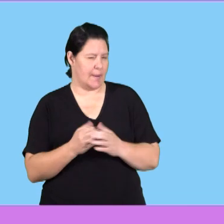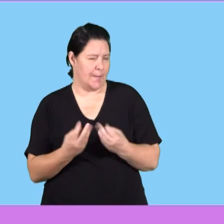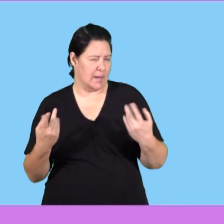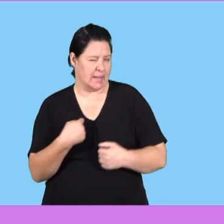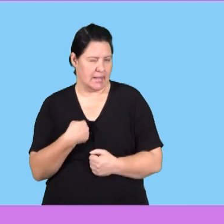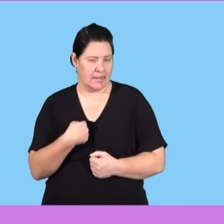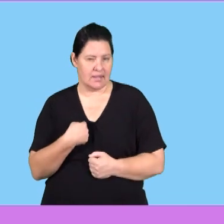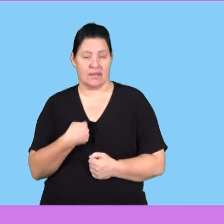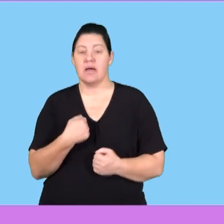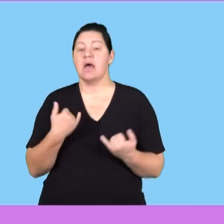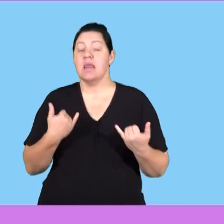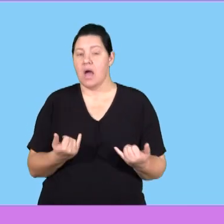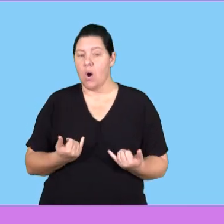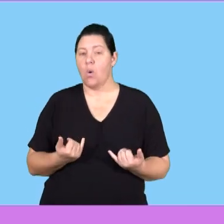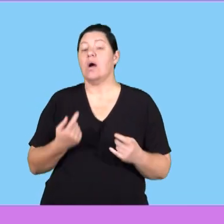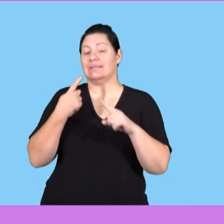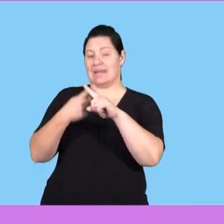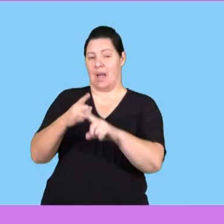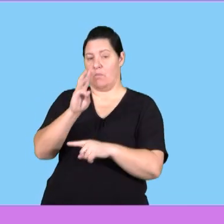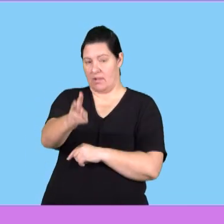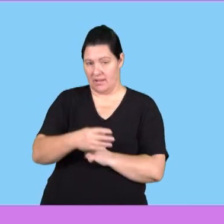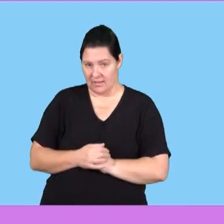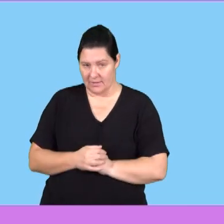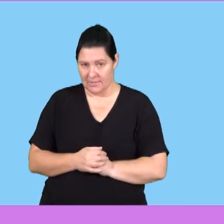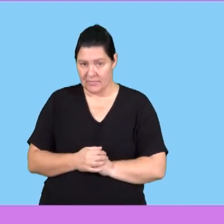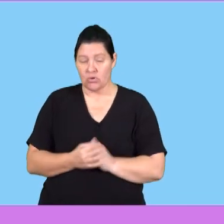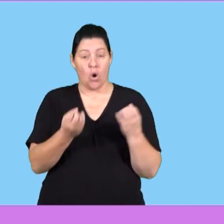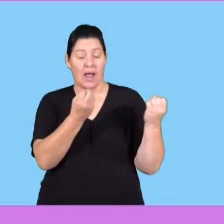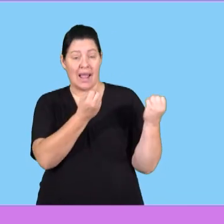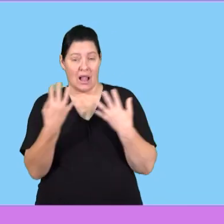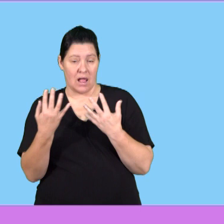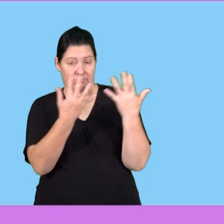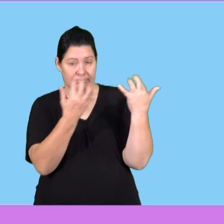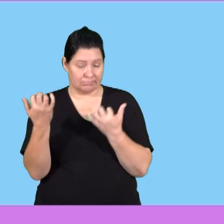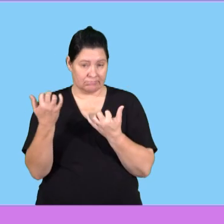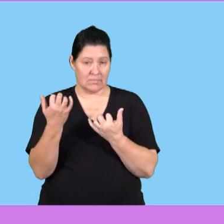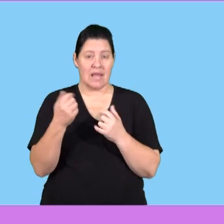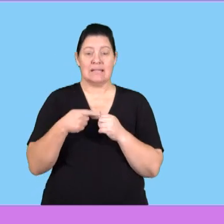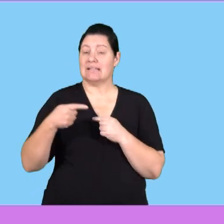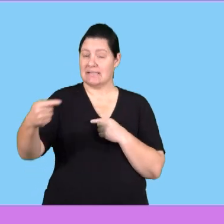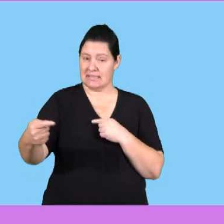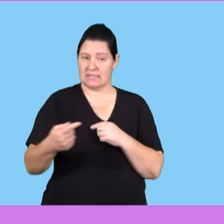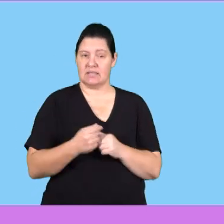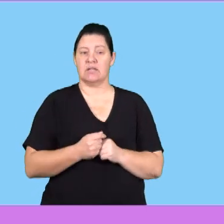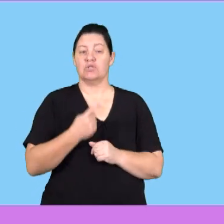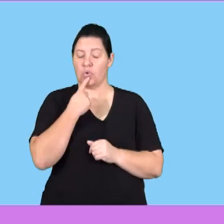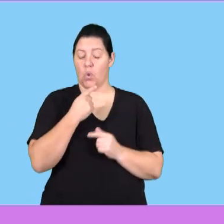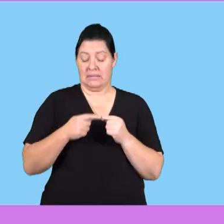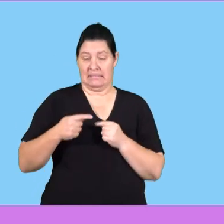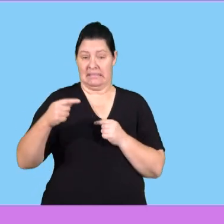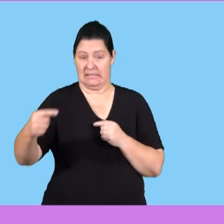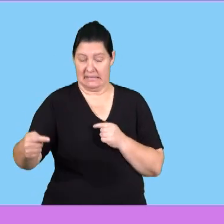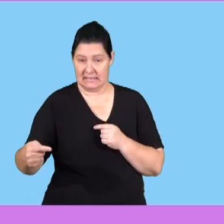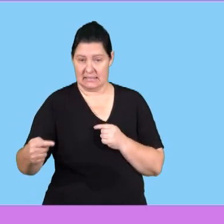we determine the distance, we will now multiply. So to calculate the distance, we will then